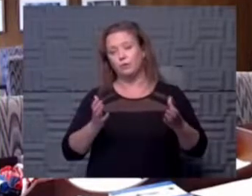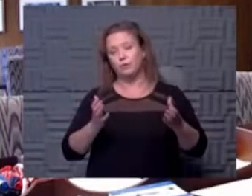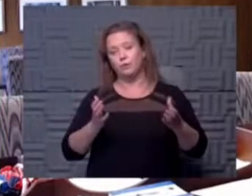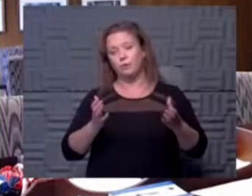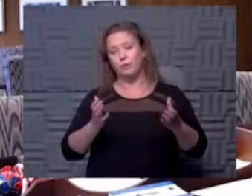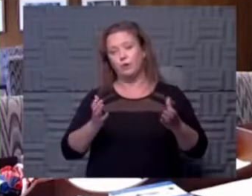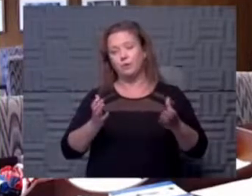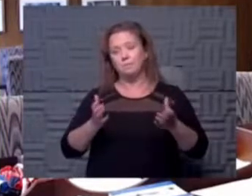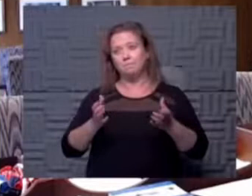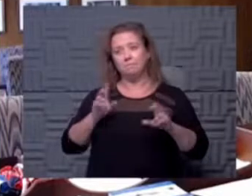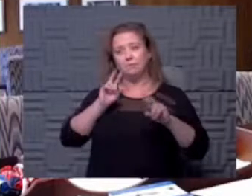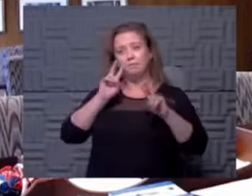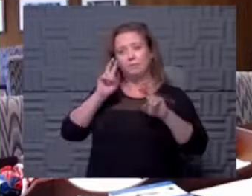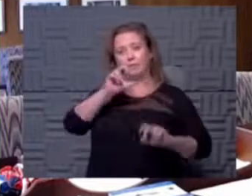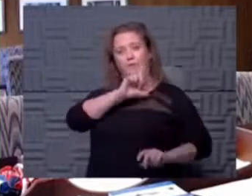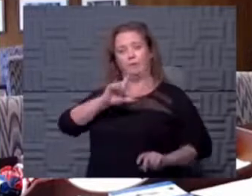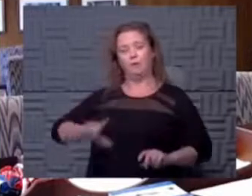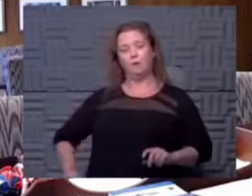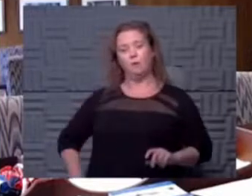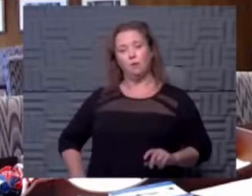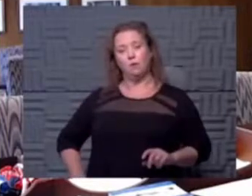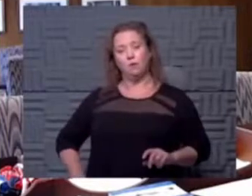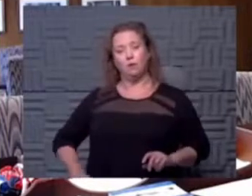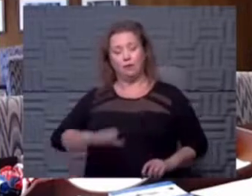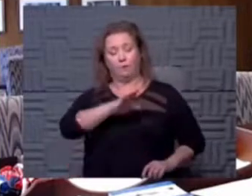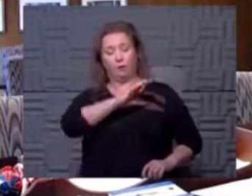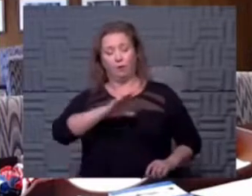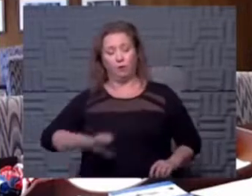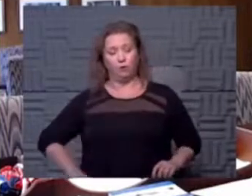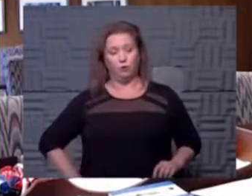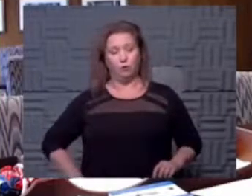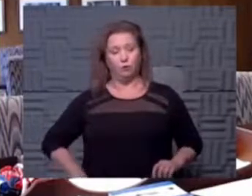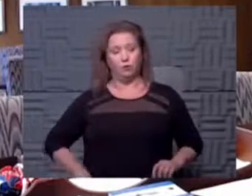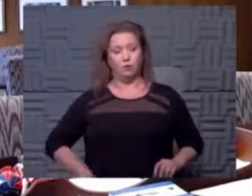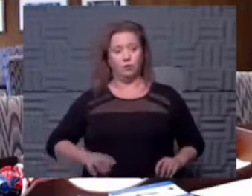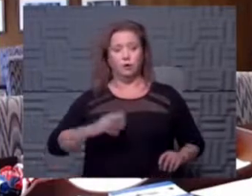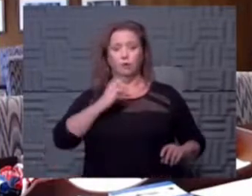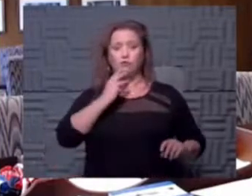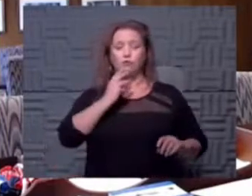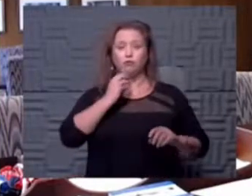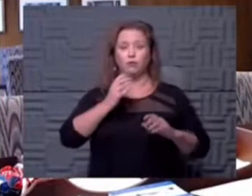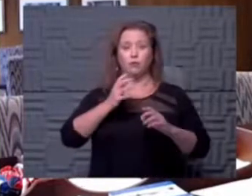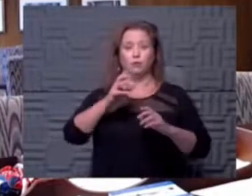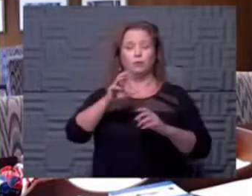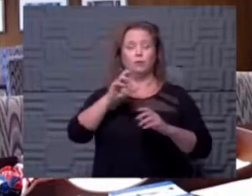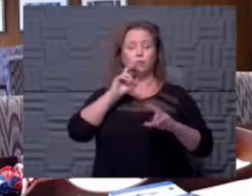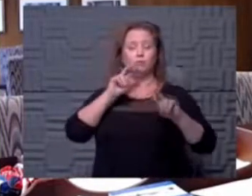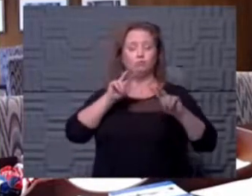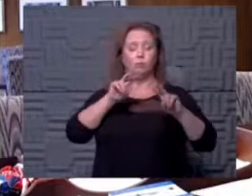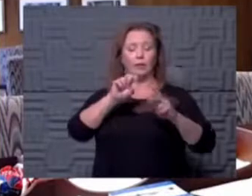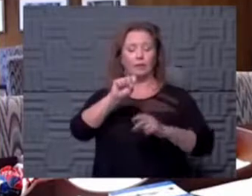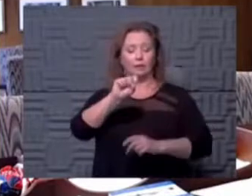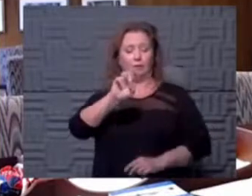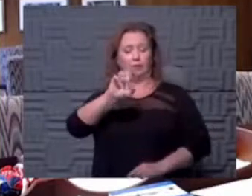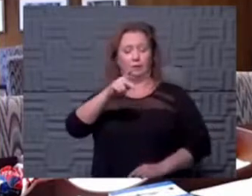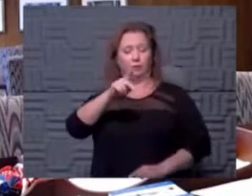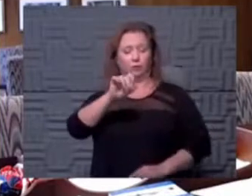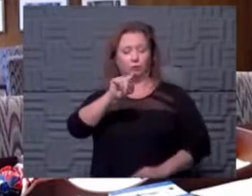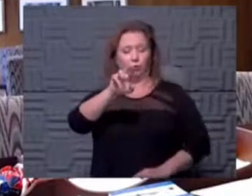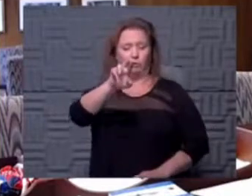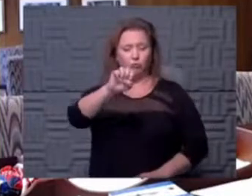turn to the Lord. And if you're a Christian or Jewish, to turn to the scriptures